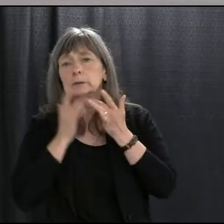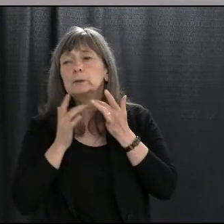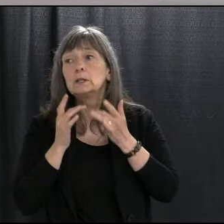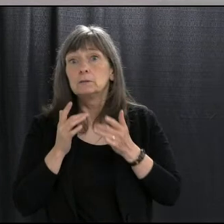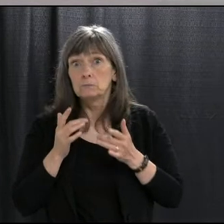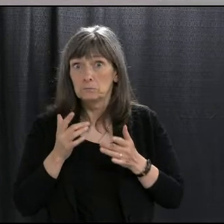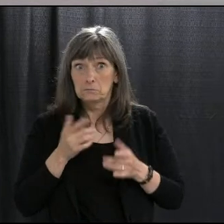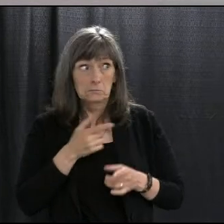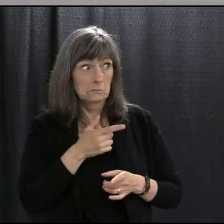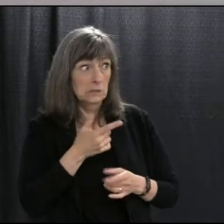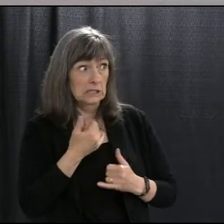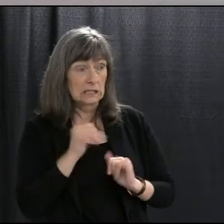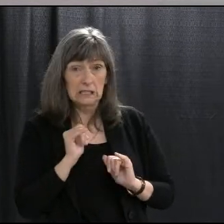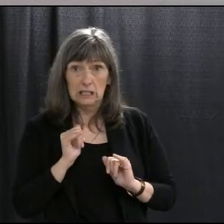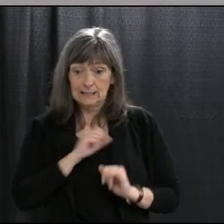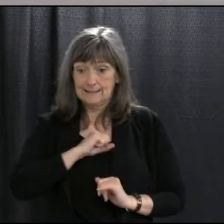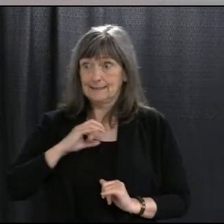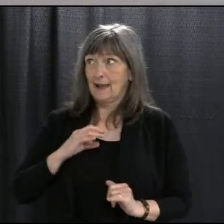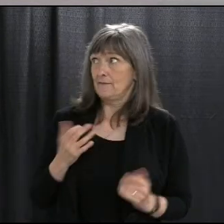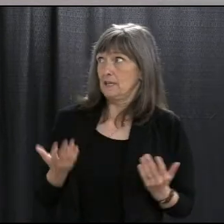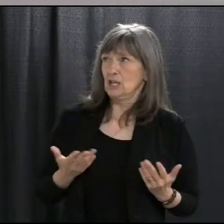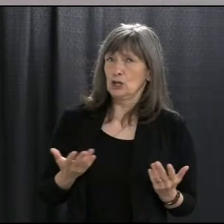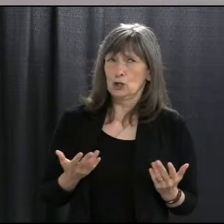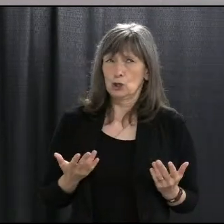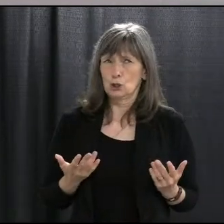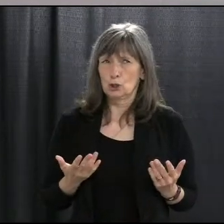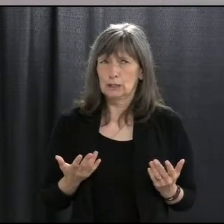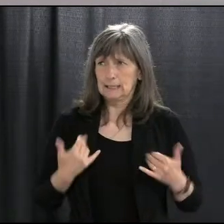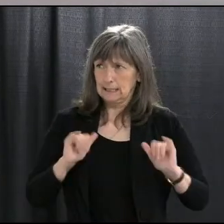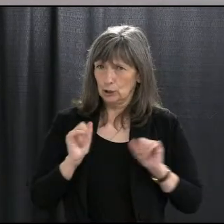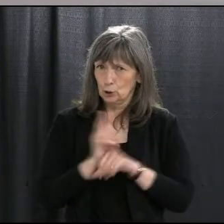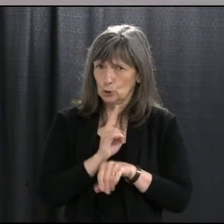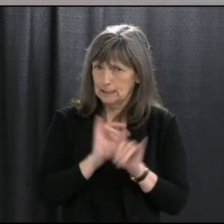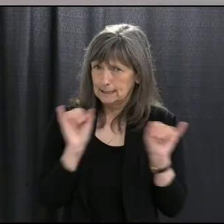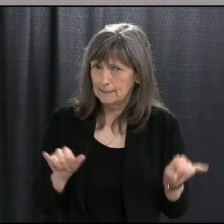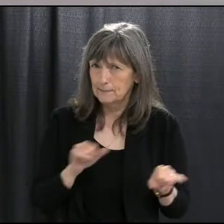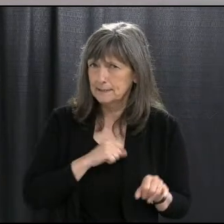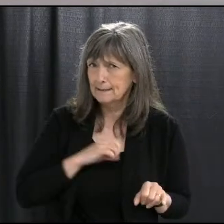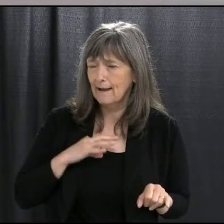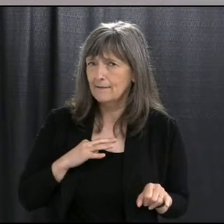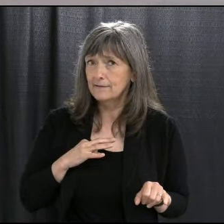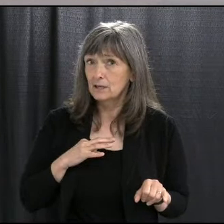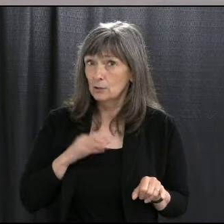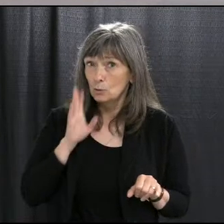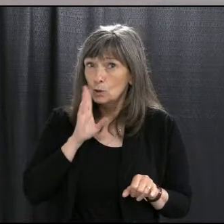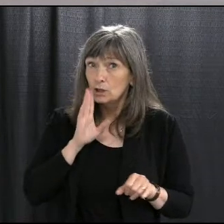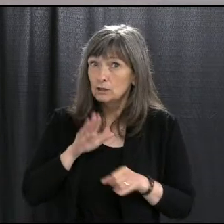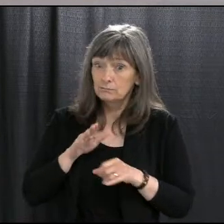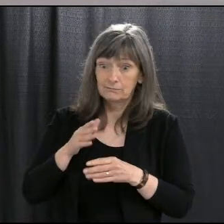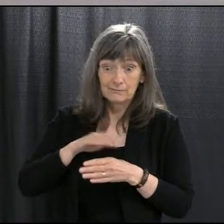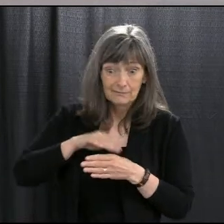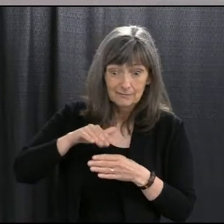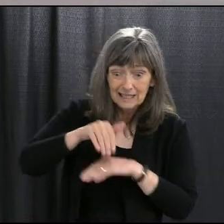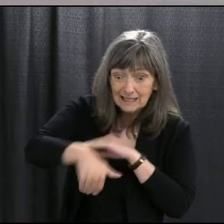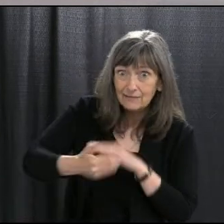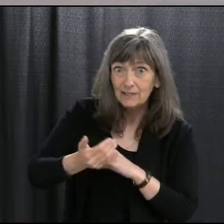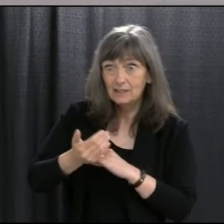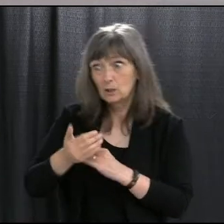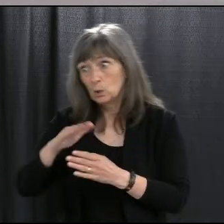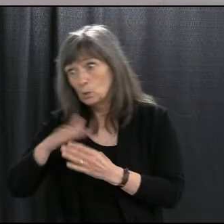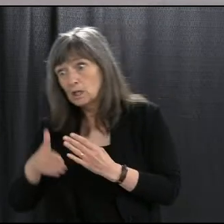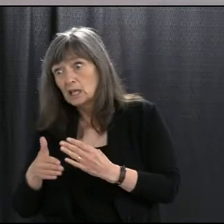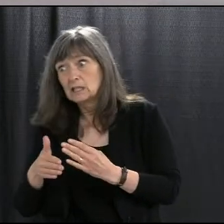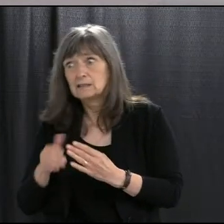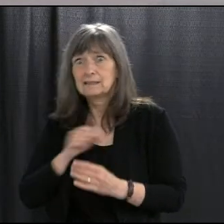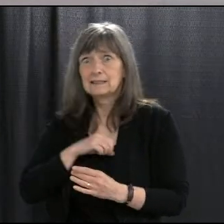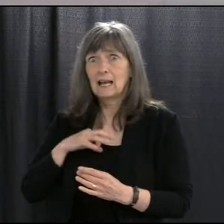hear that you're going to utilize existing staff, and they'll wonder, given the strains in every segment, whether it's after hours on weekend, they will still wonder